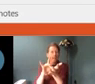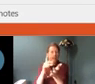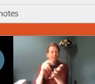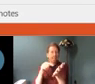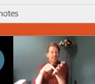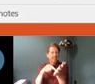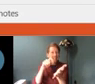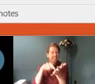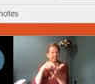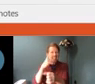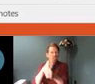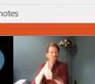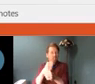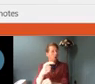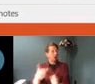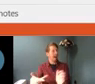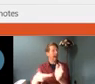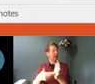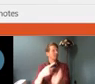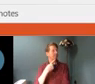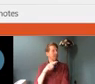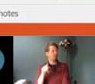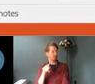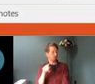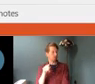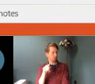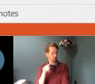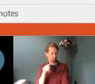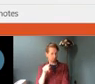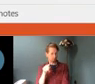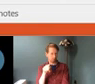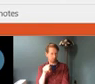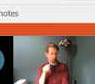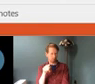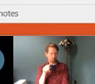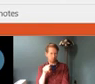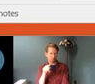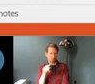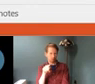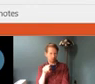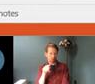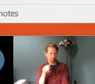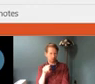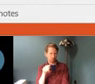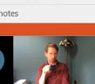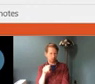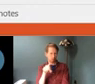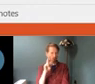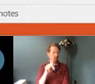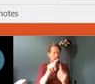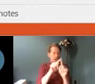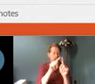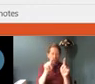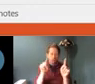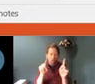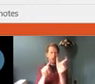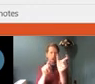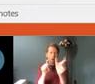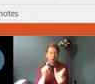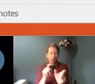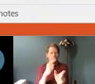So that's extra information. And if we look at other alleles, we can see they have different number of different